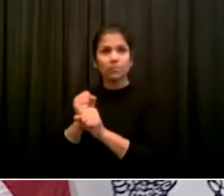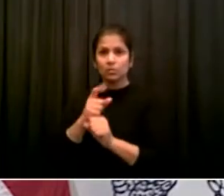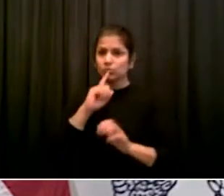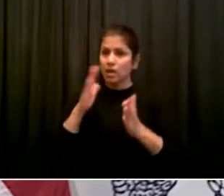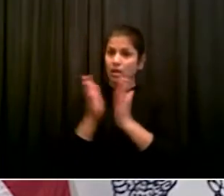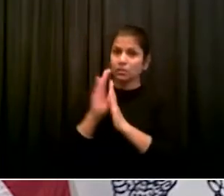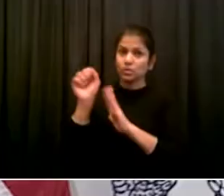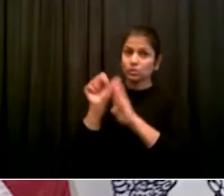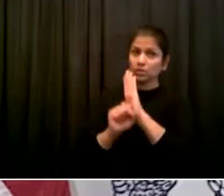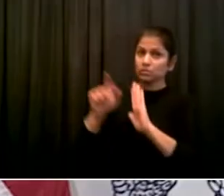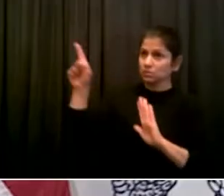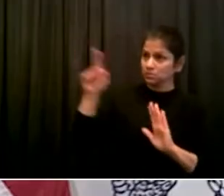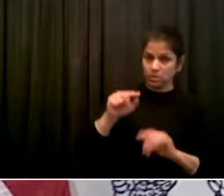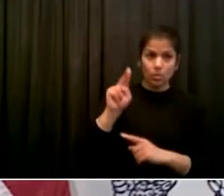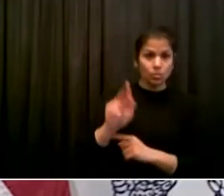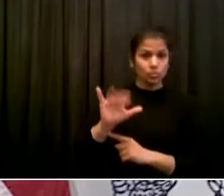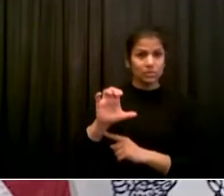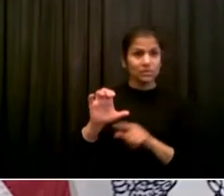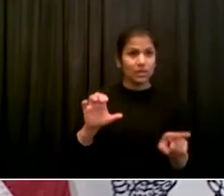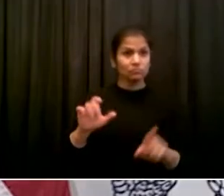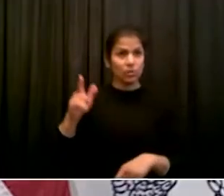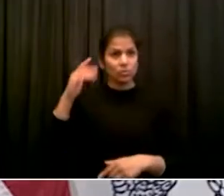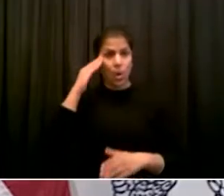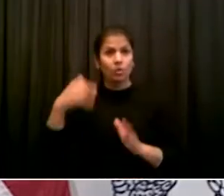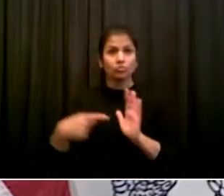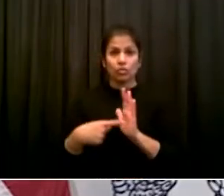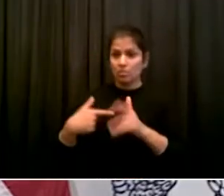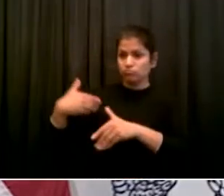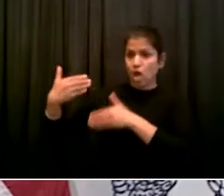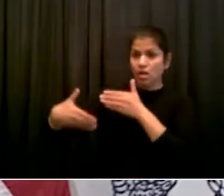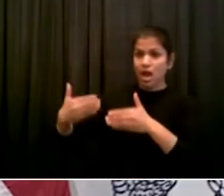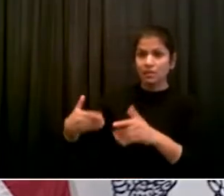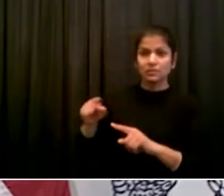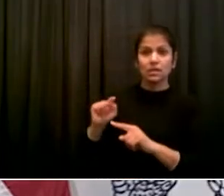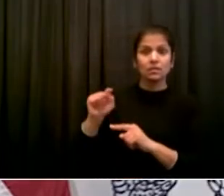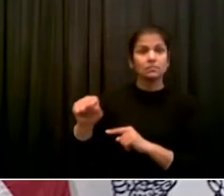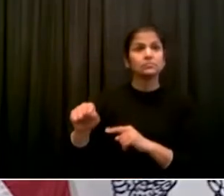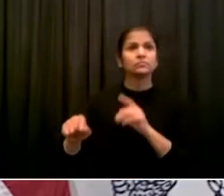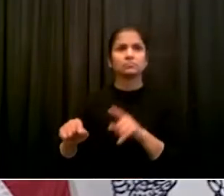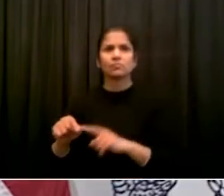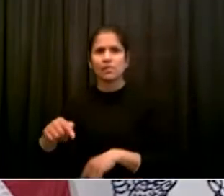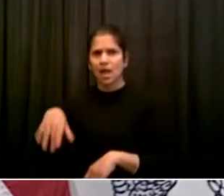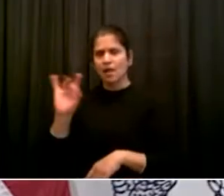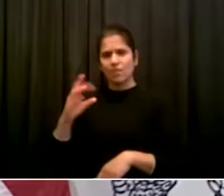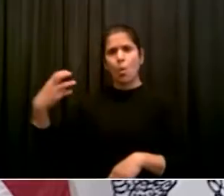has been due process and an officer is found to have inappropriately acted,